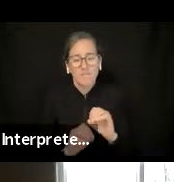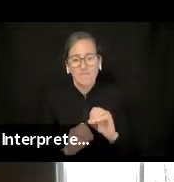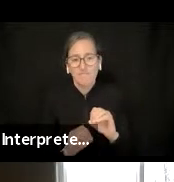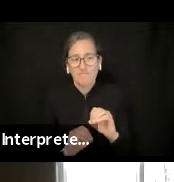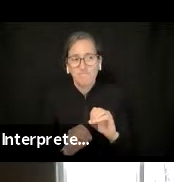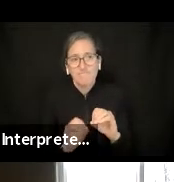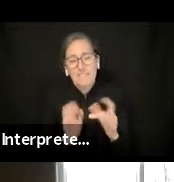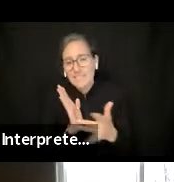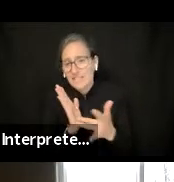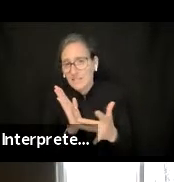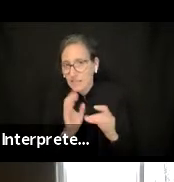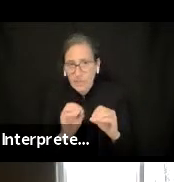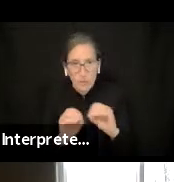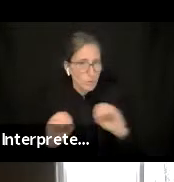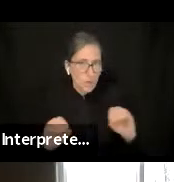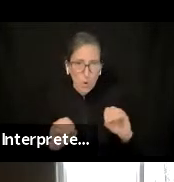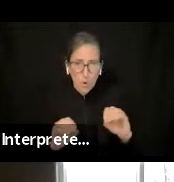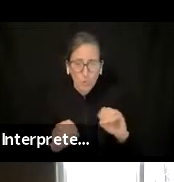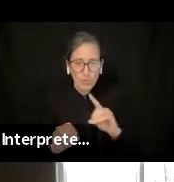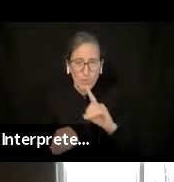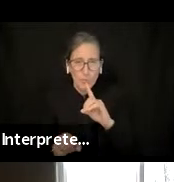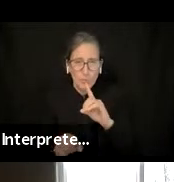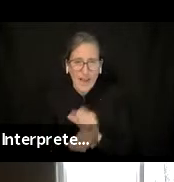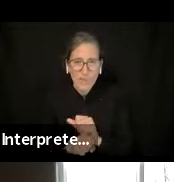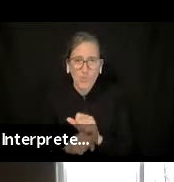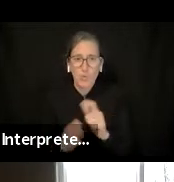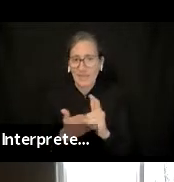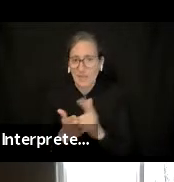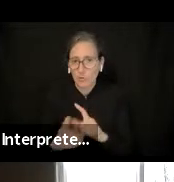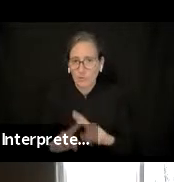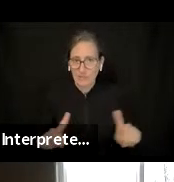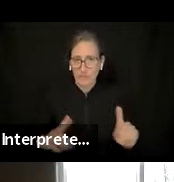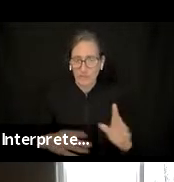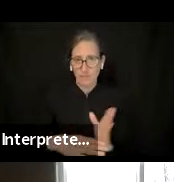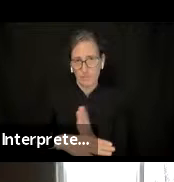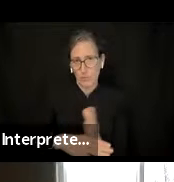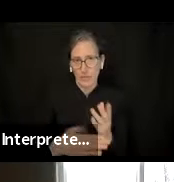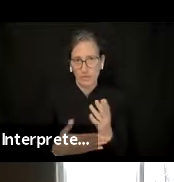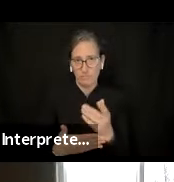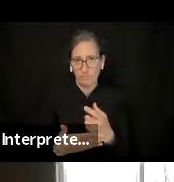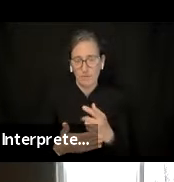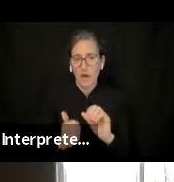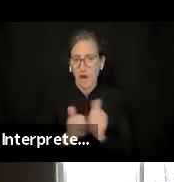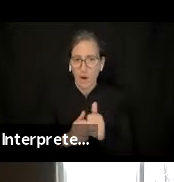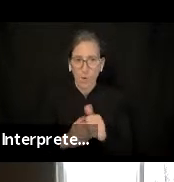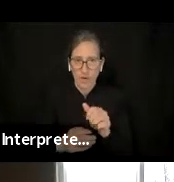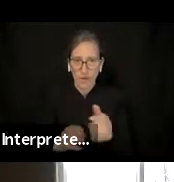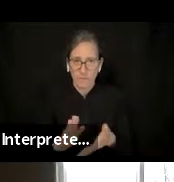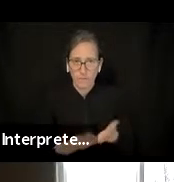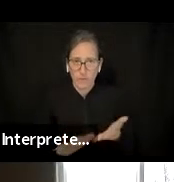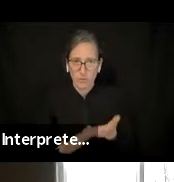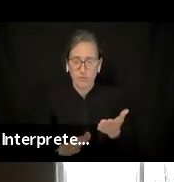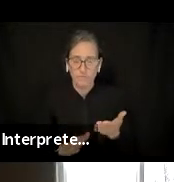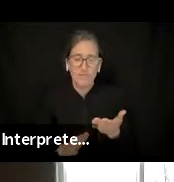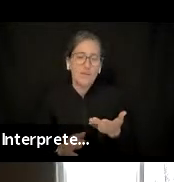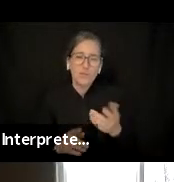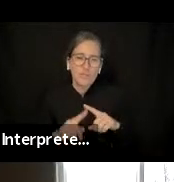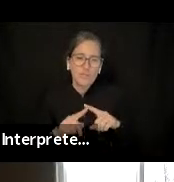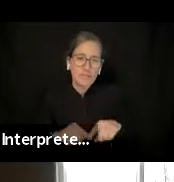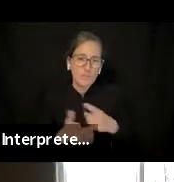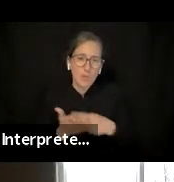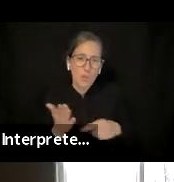difference between committees and commissions other than what cities call them. There is the